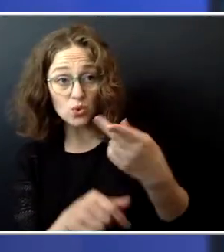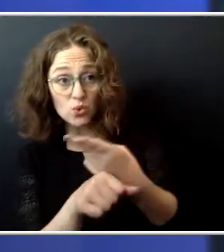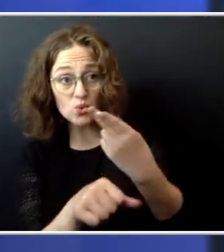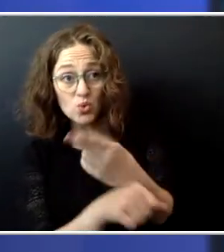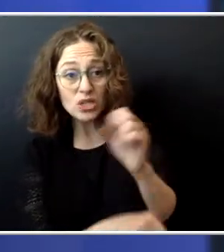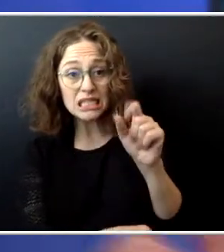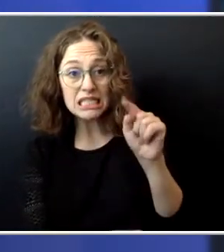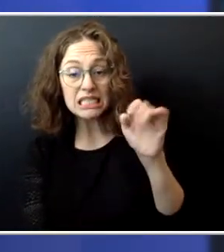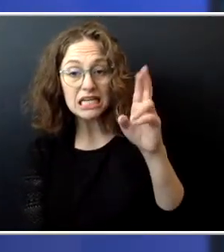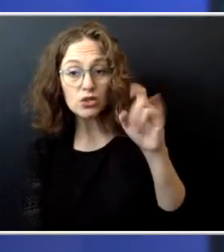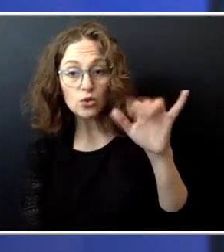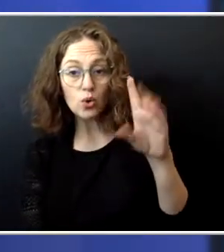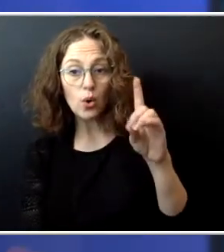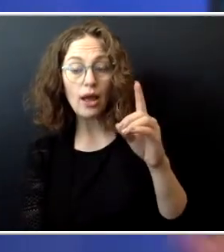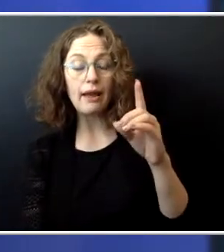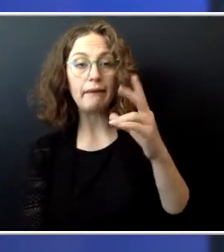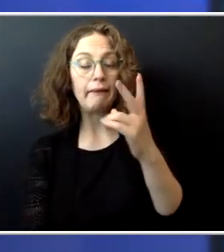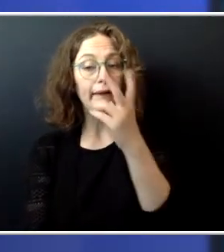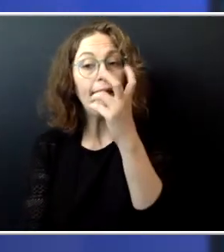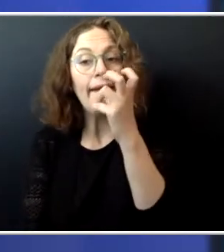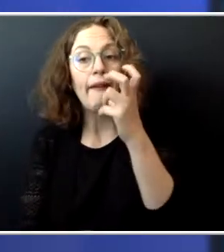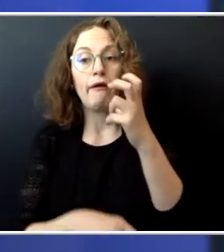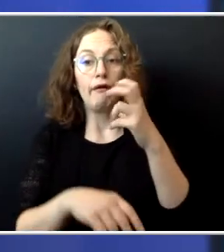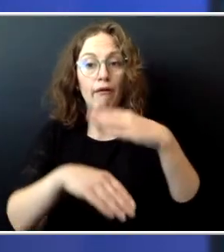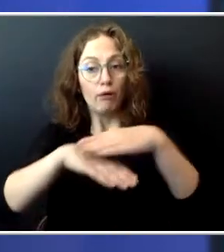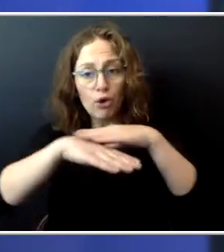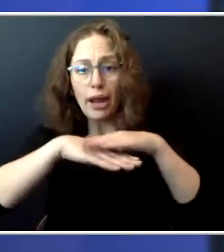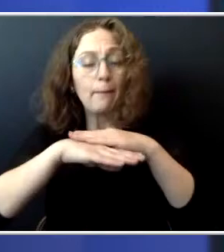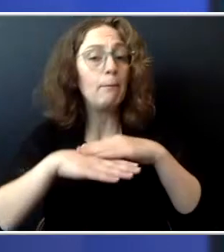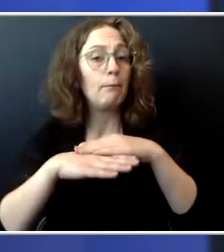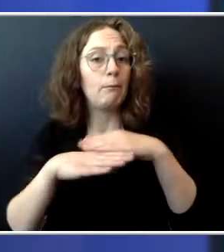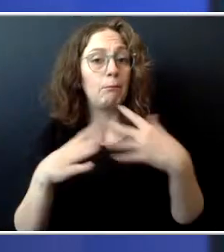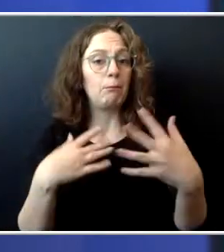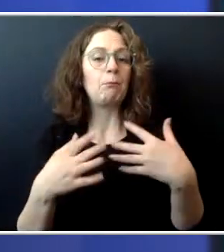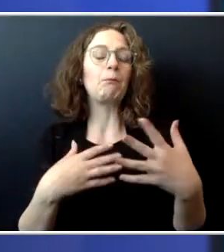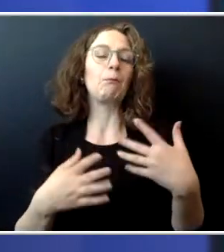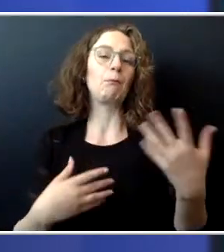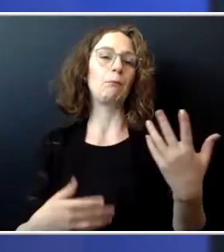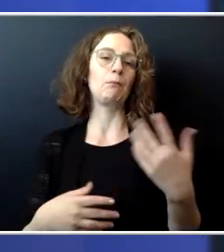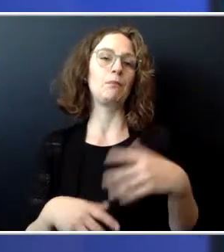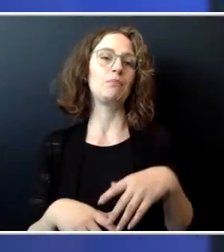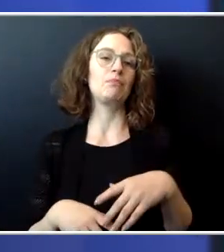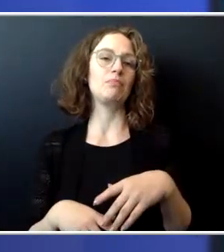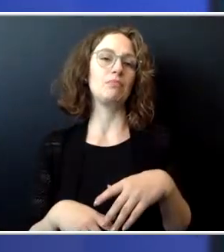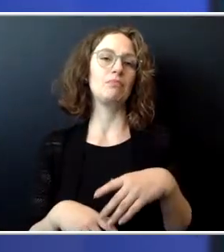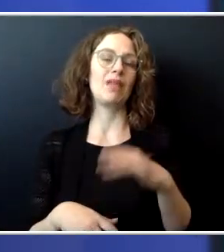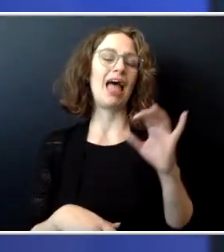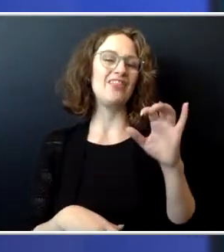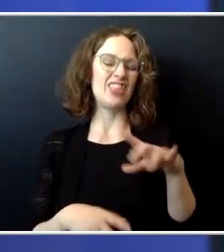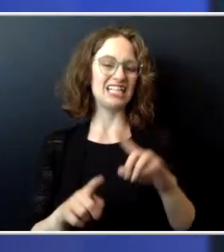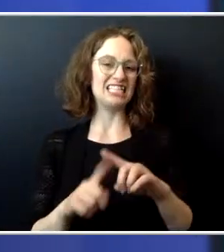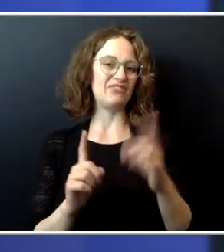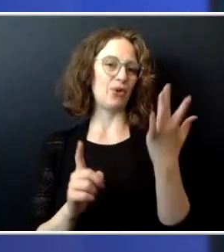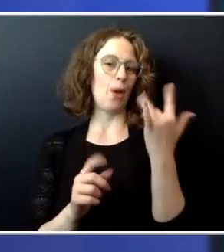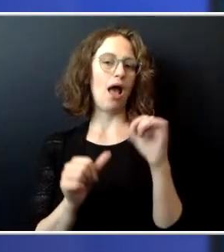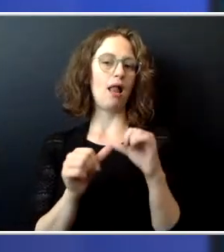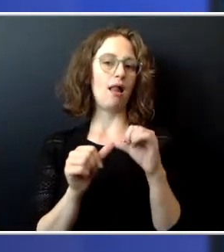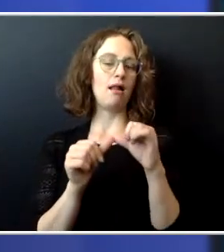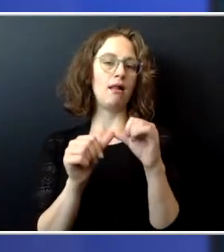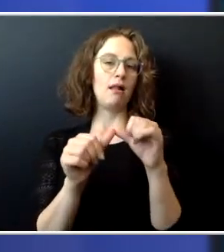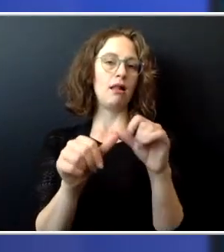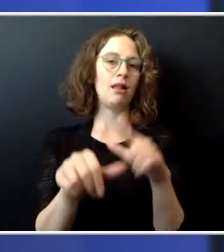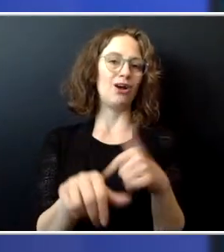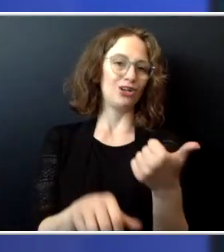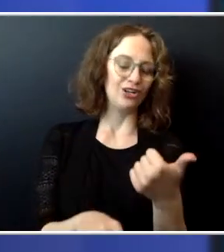with our results. The injection is different because it lasts a little bit longer. So you can't just stop and have